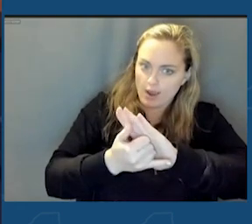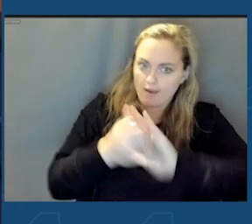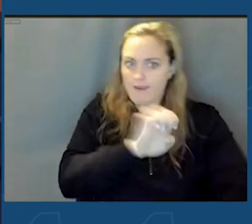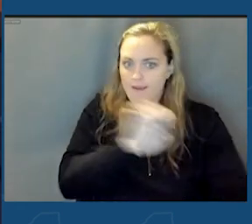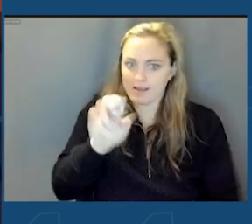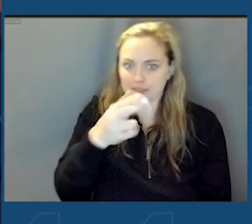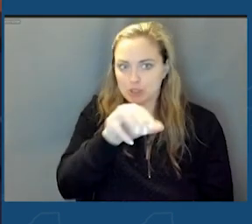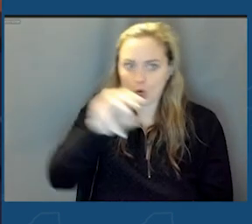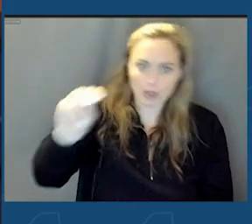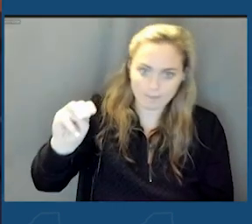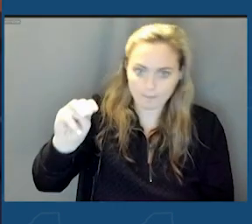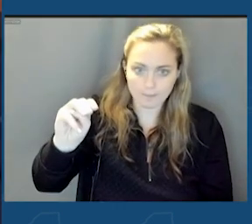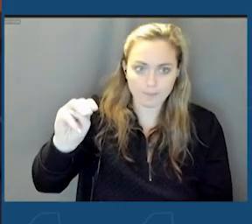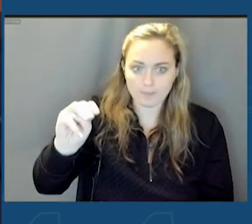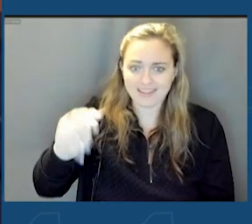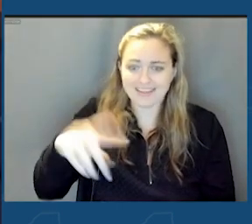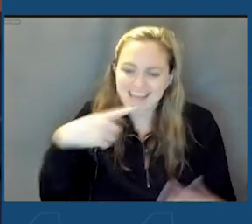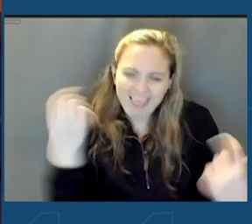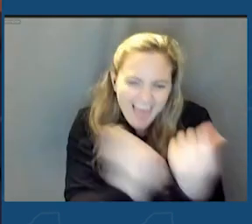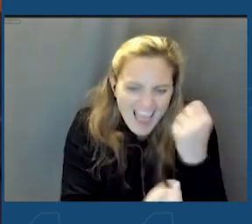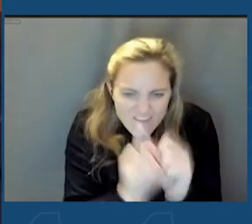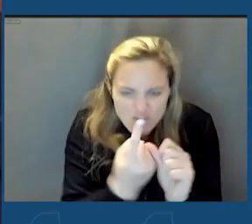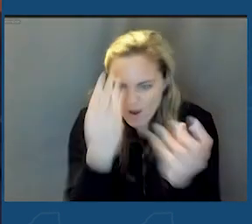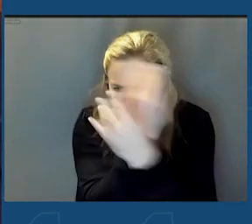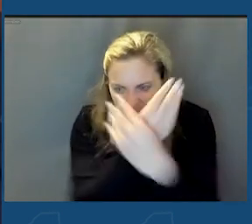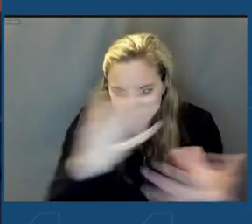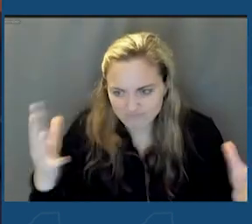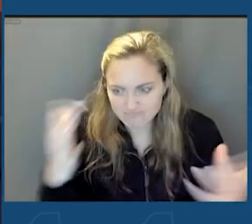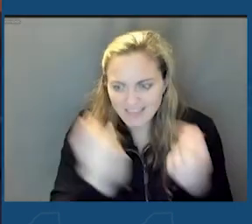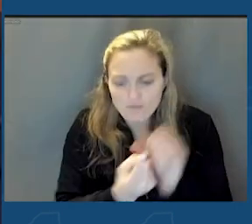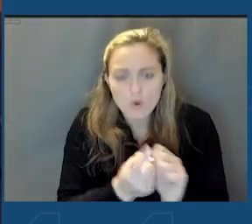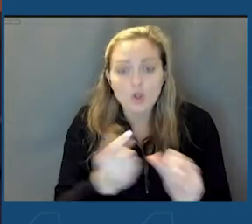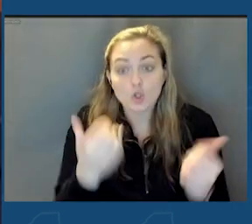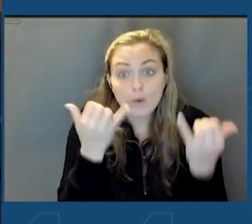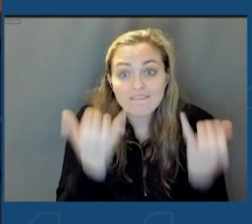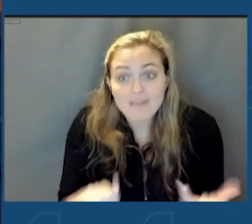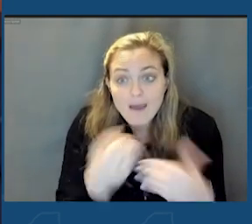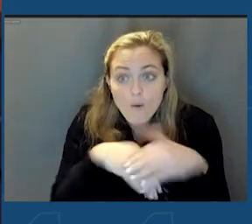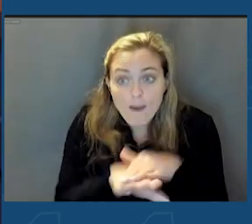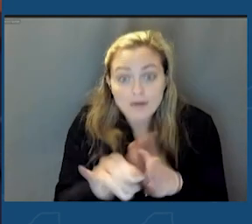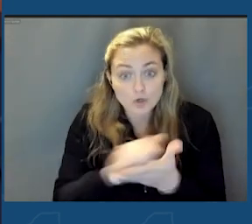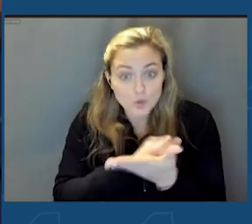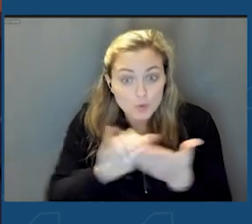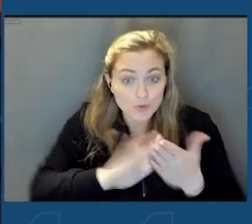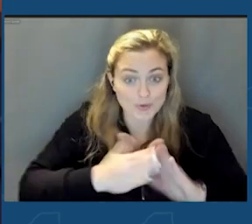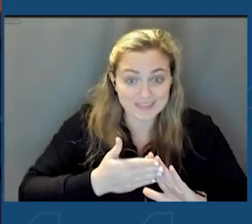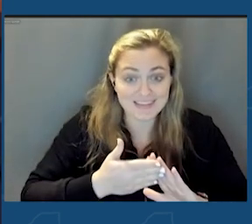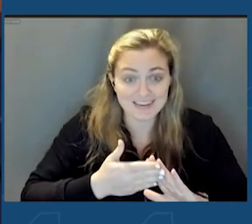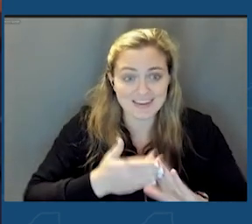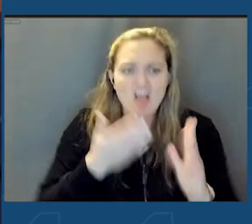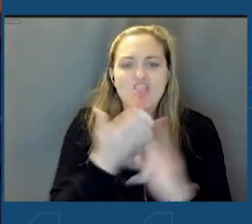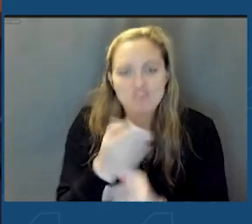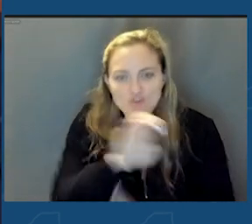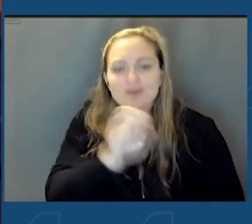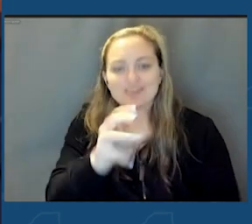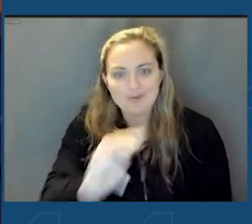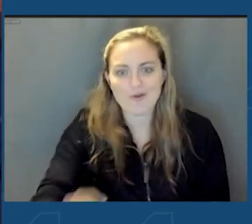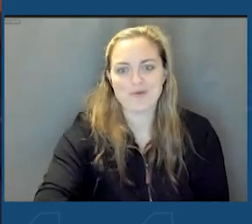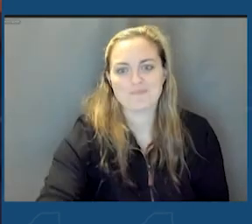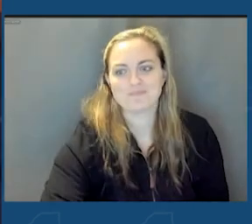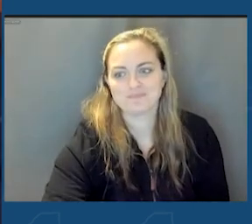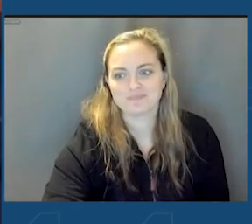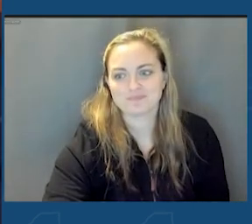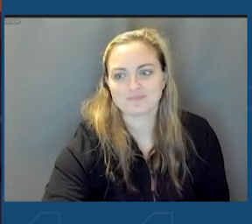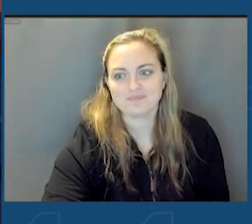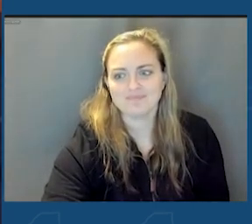Harlem, telling everybody, you have now entered New York City through East Harlem. So